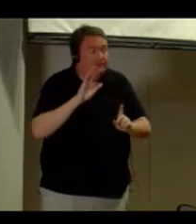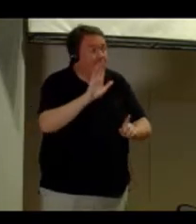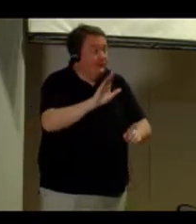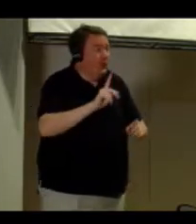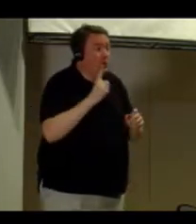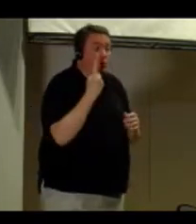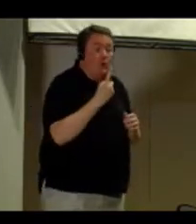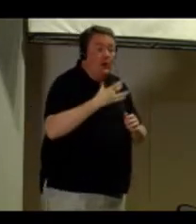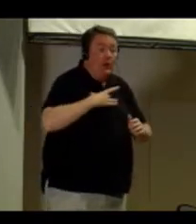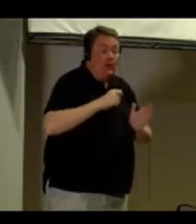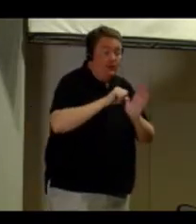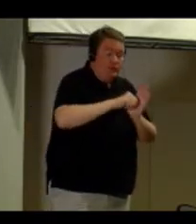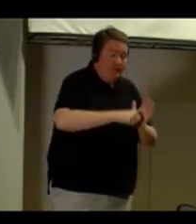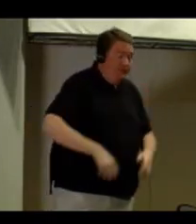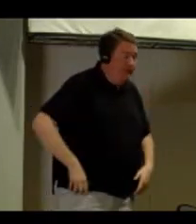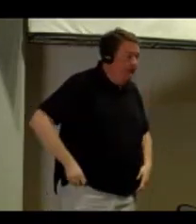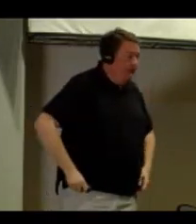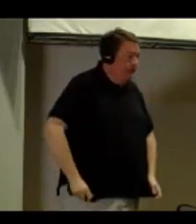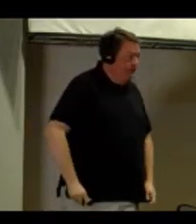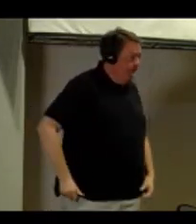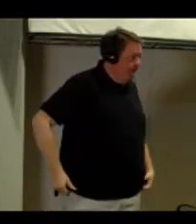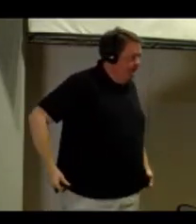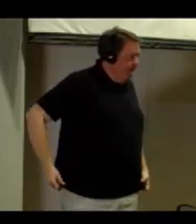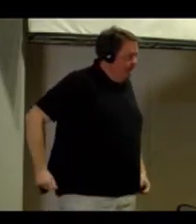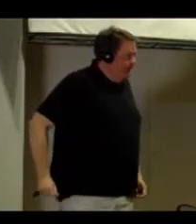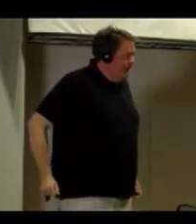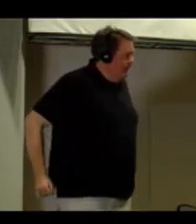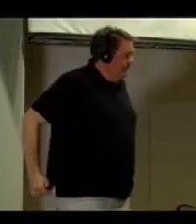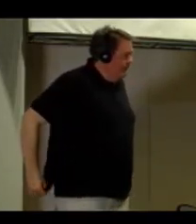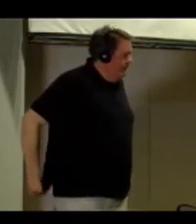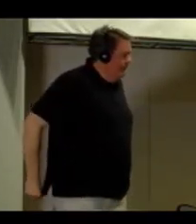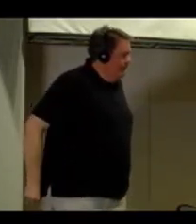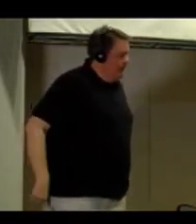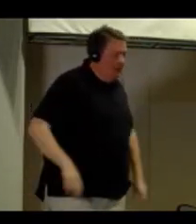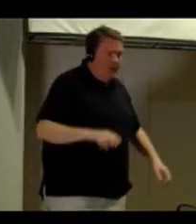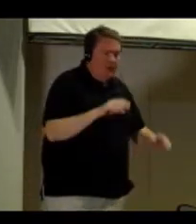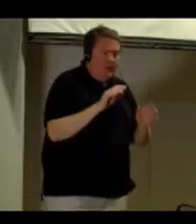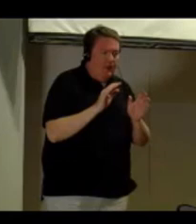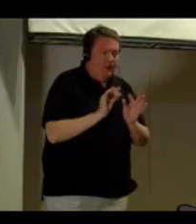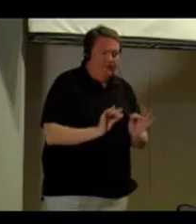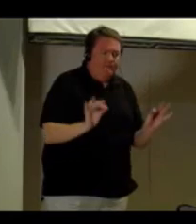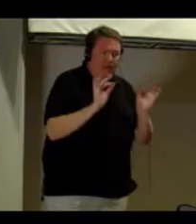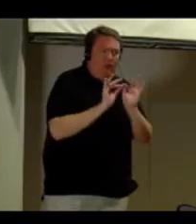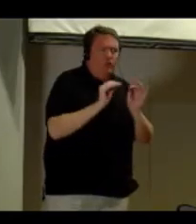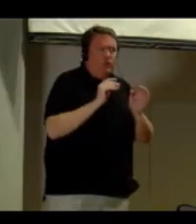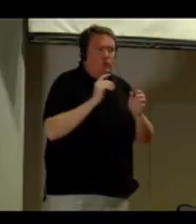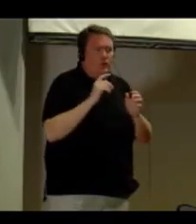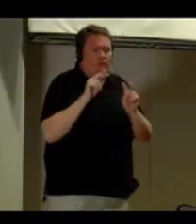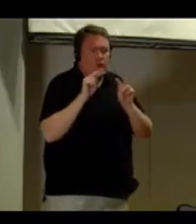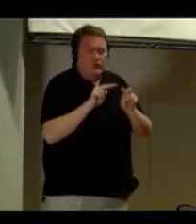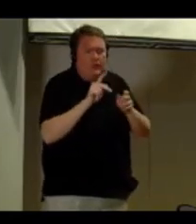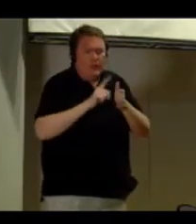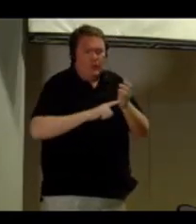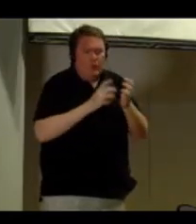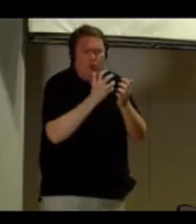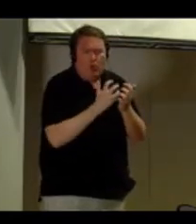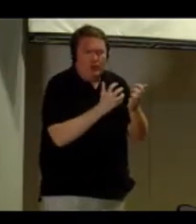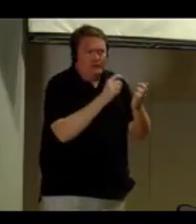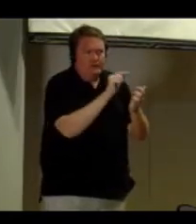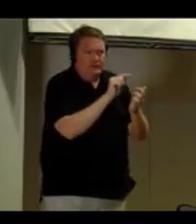would highlight would be the value of figuring out what audiences want. It goes back